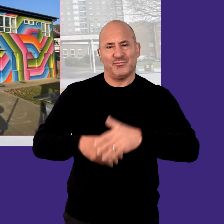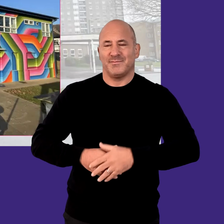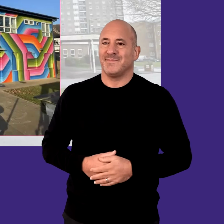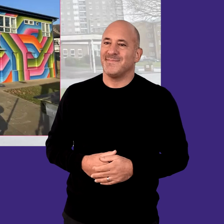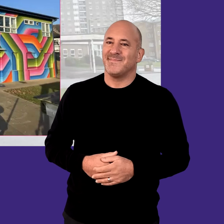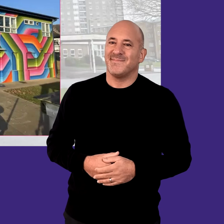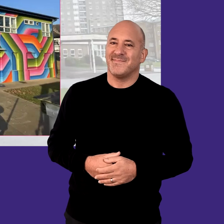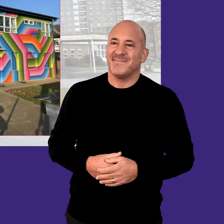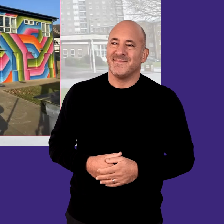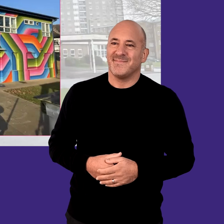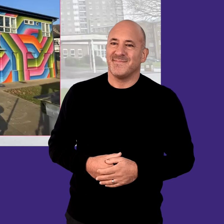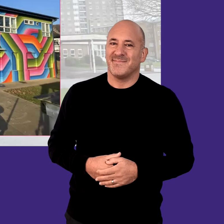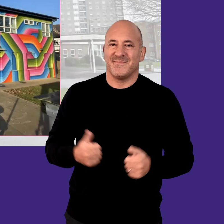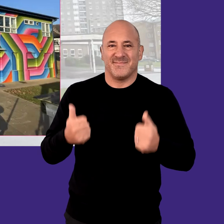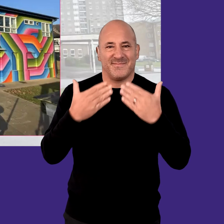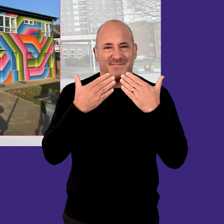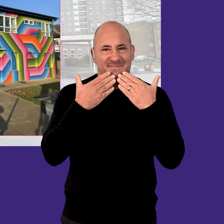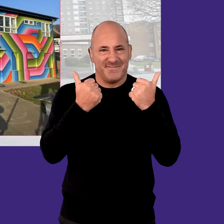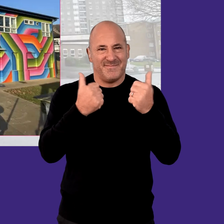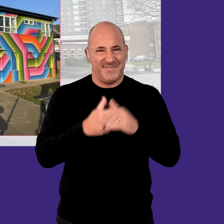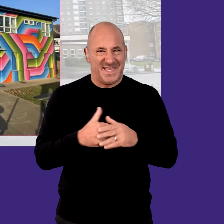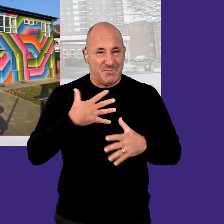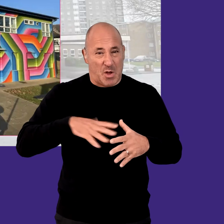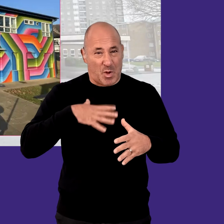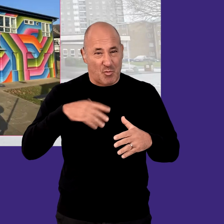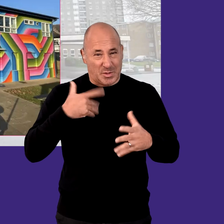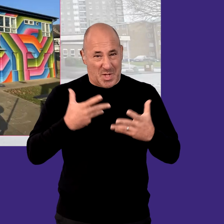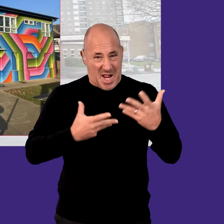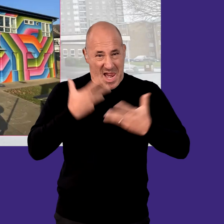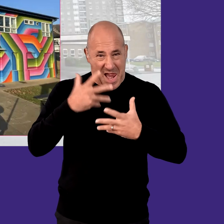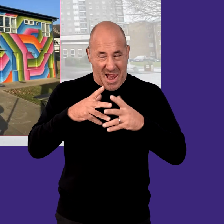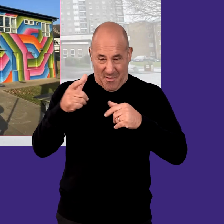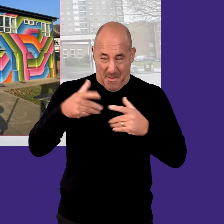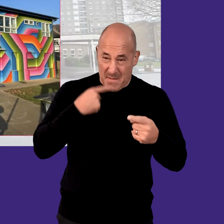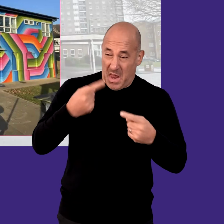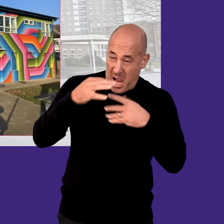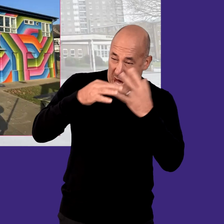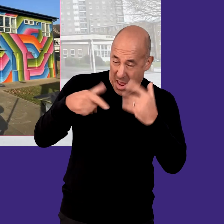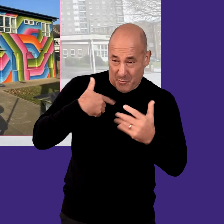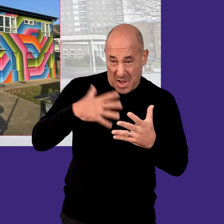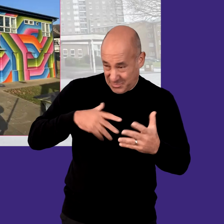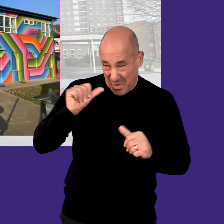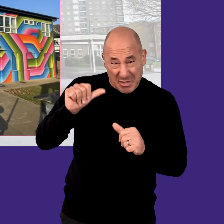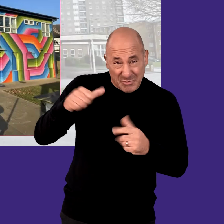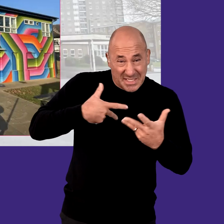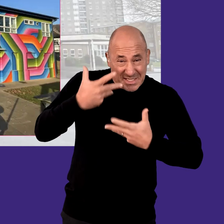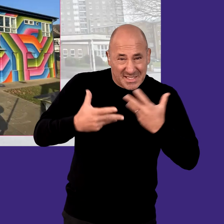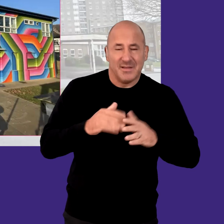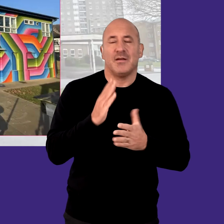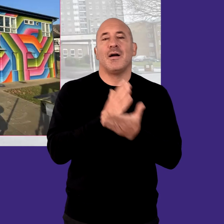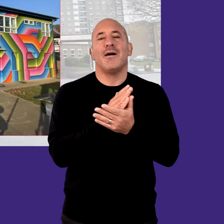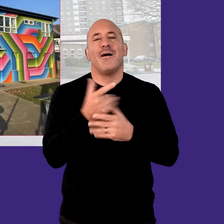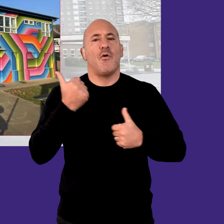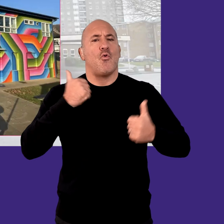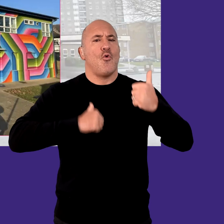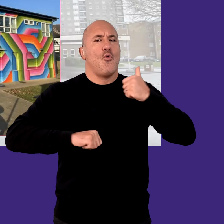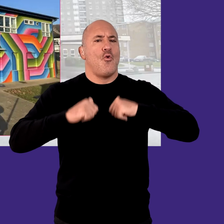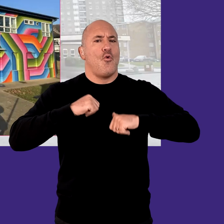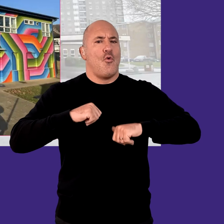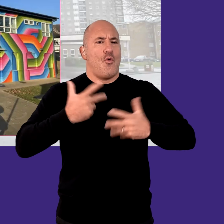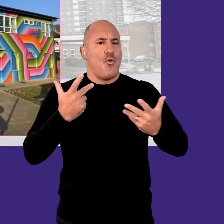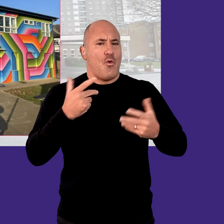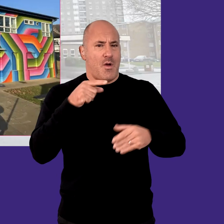her. Thank you, Sally. I've been itching to get in and speak about everything that you've been saying. I feel